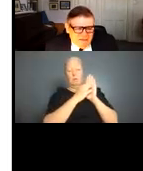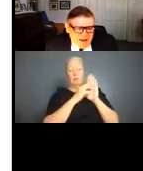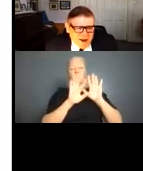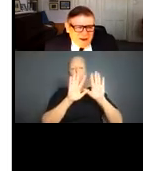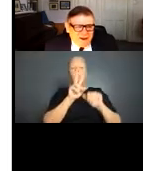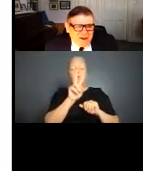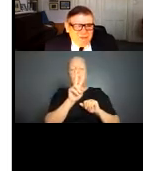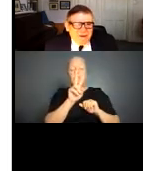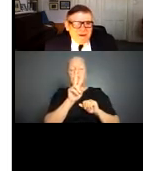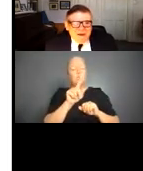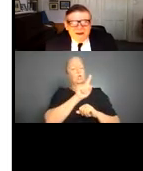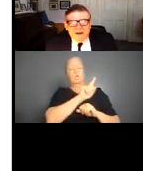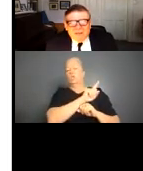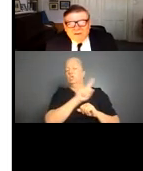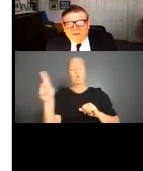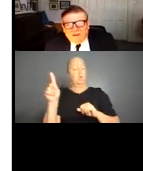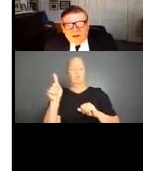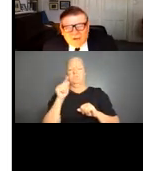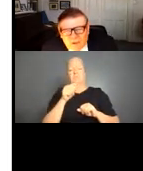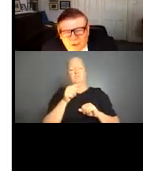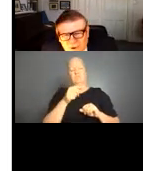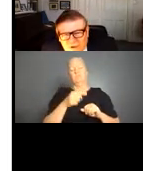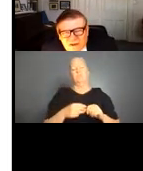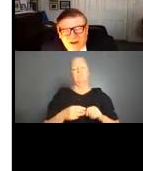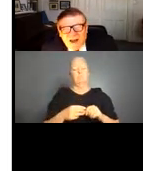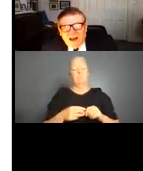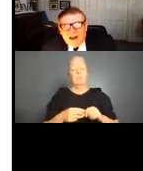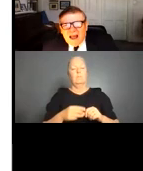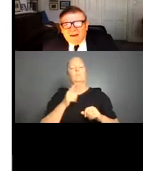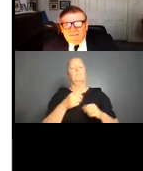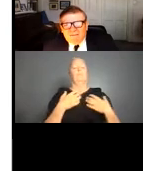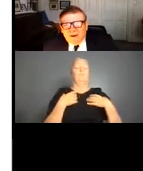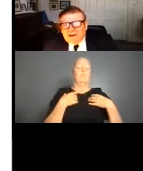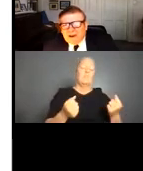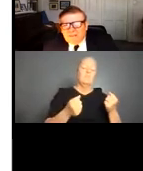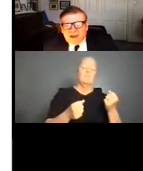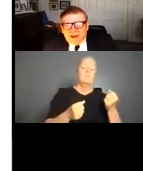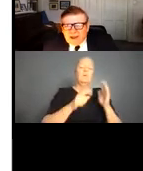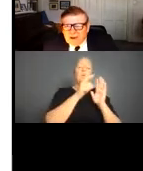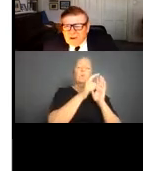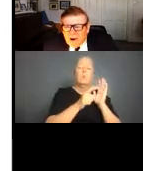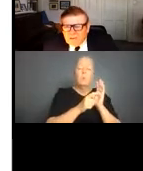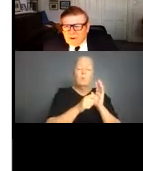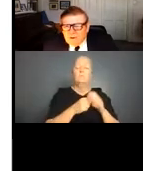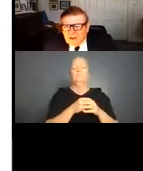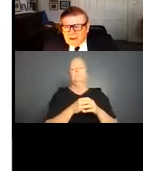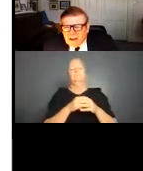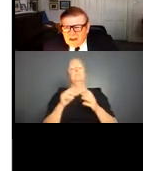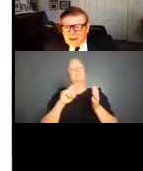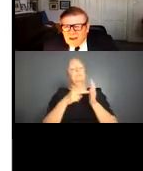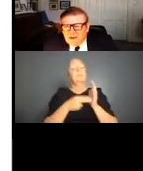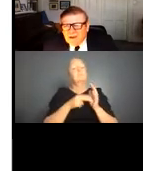not having guardianship. Mental health laws allow involuntary admissions to hospitals